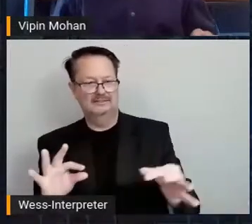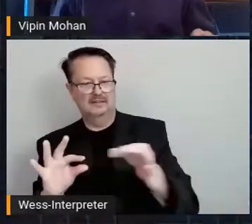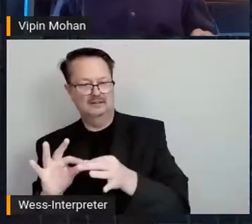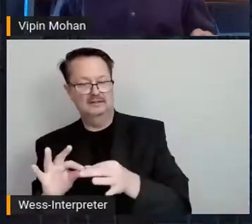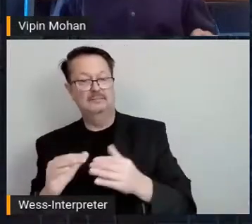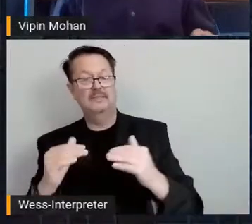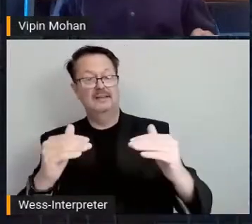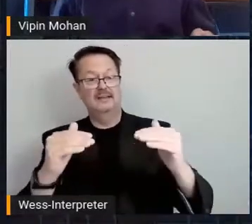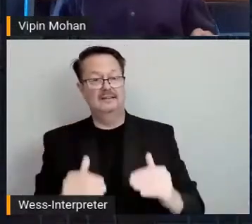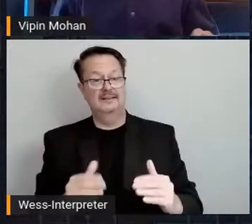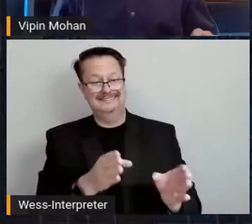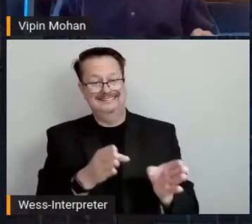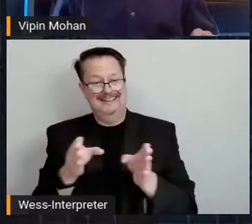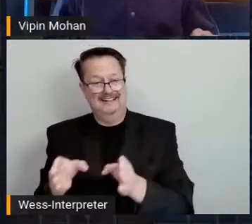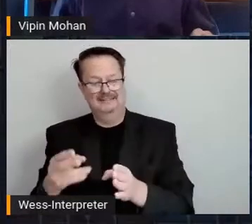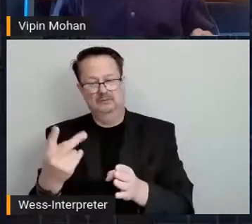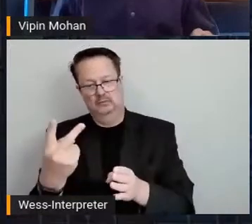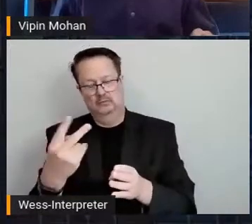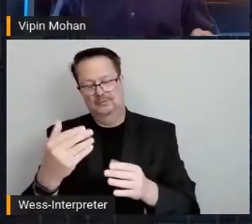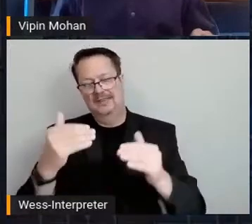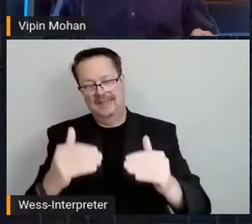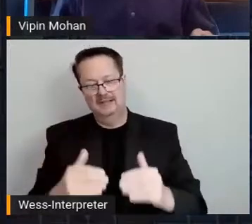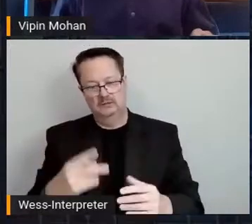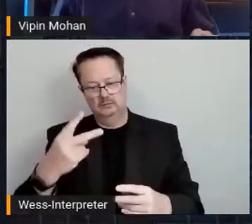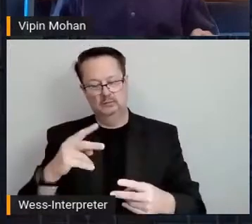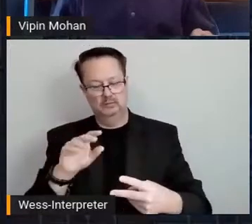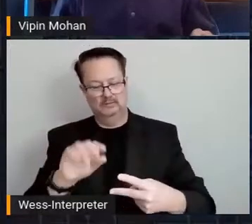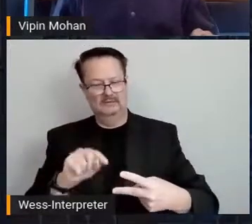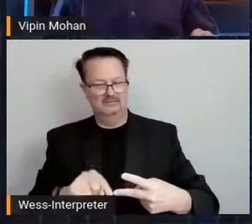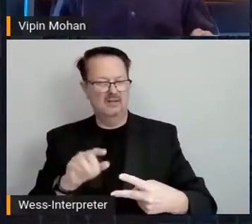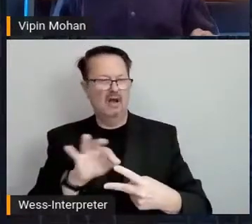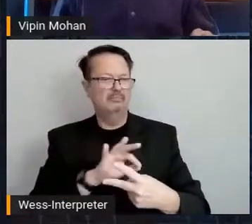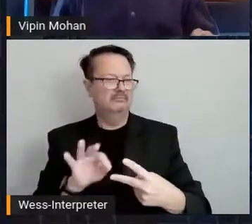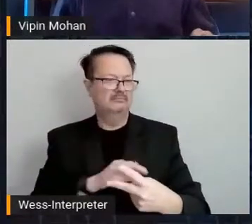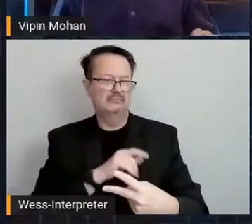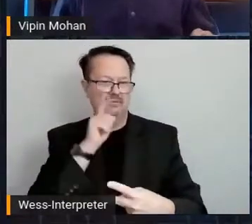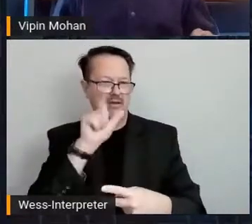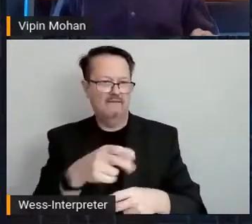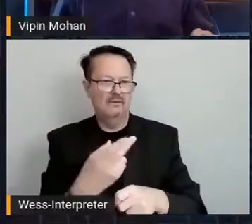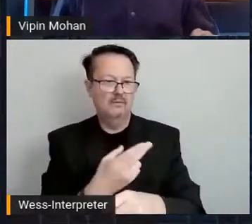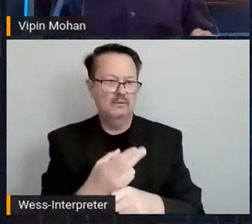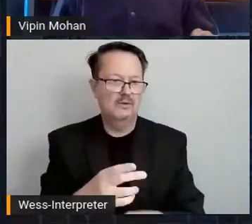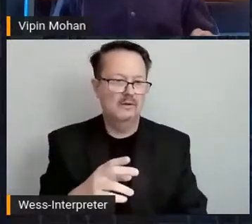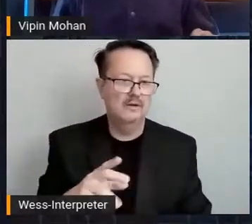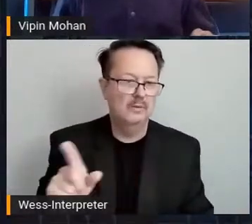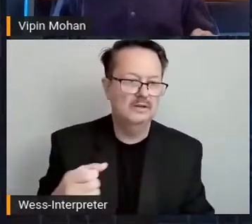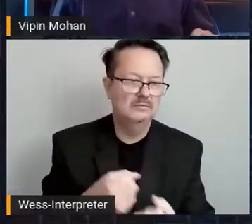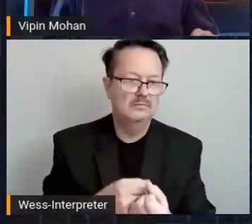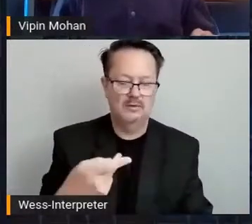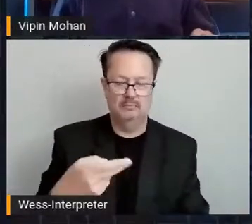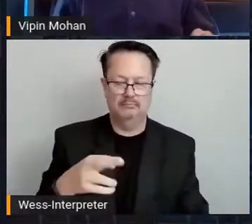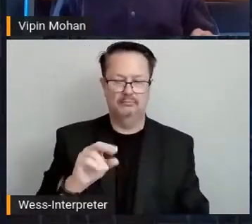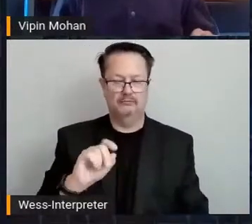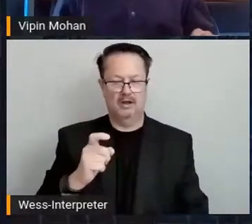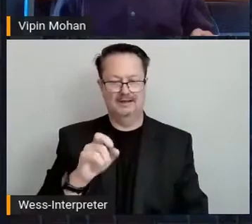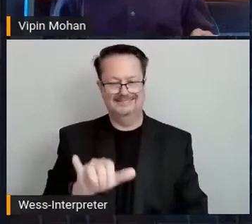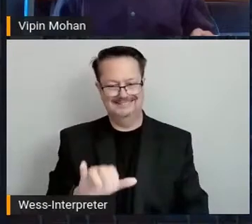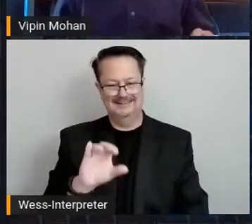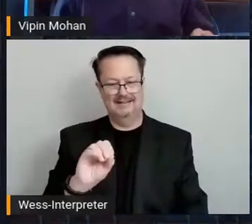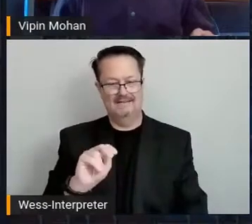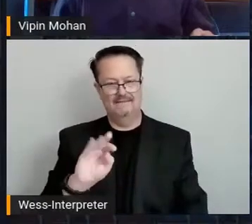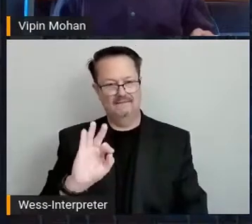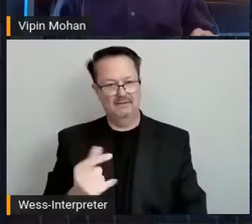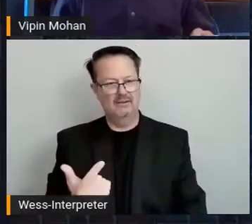two fields are actually optional ones that we could use. So EKS-A supports a proxy configuration. There might be